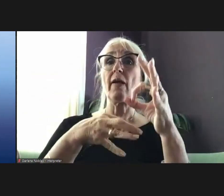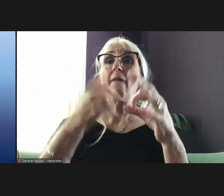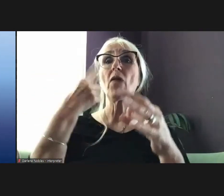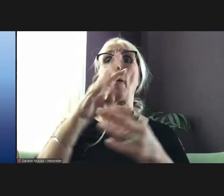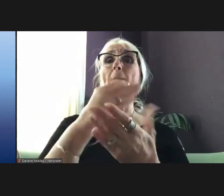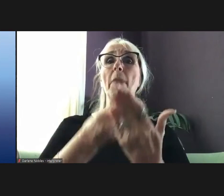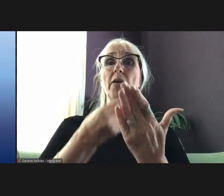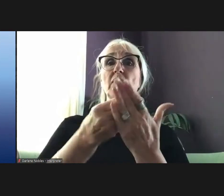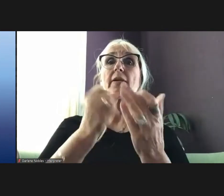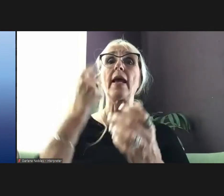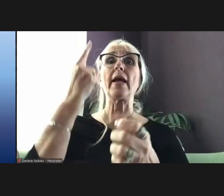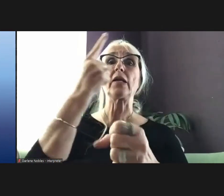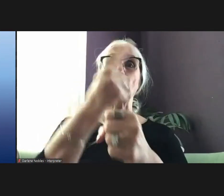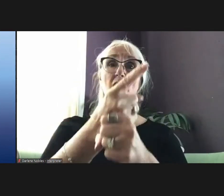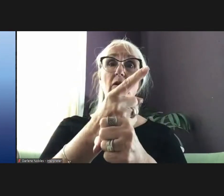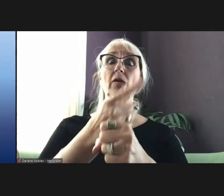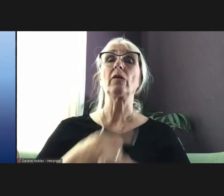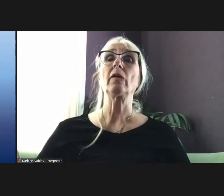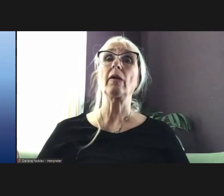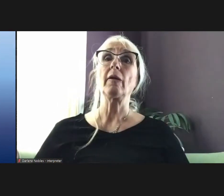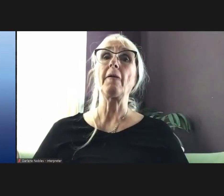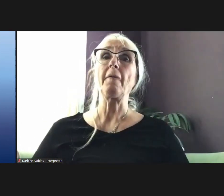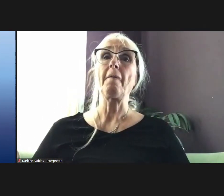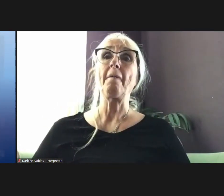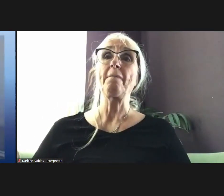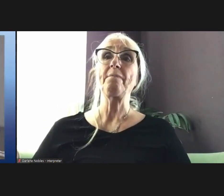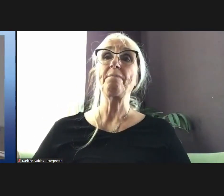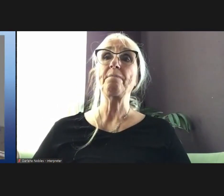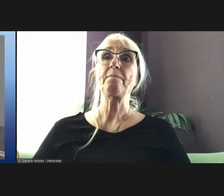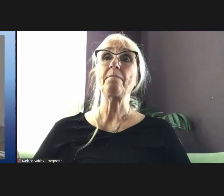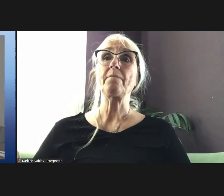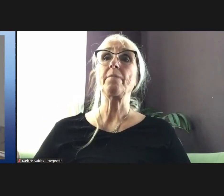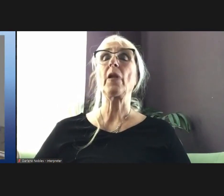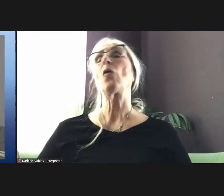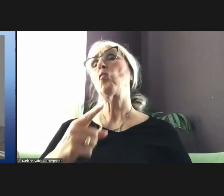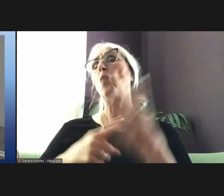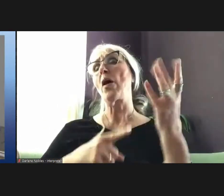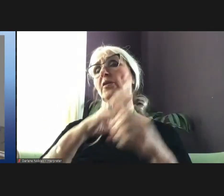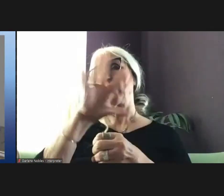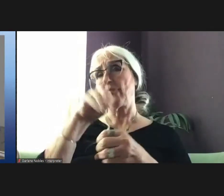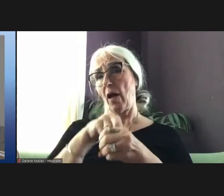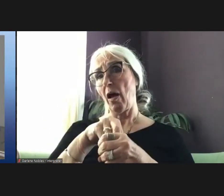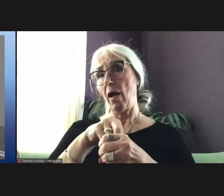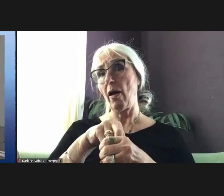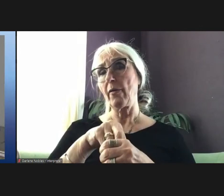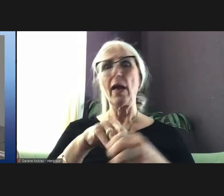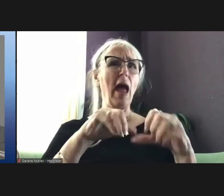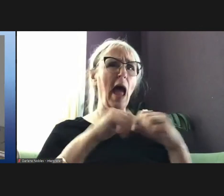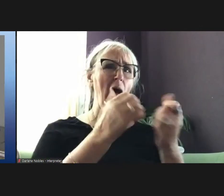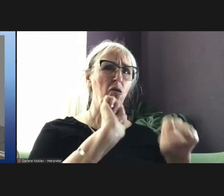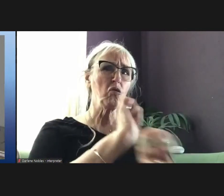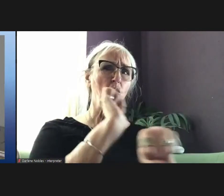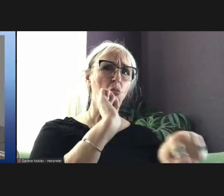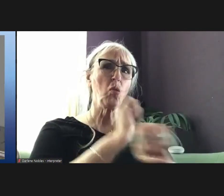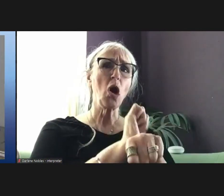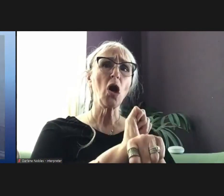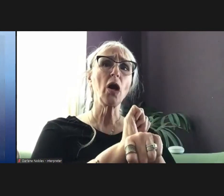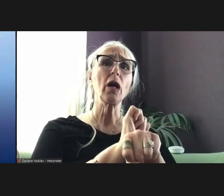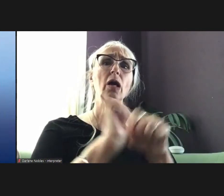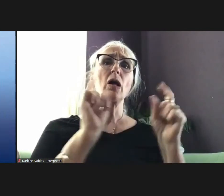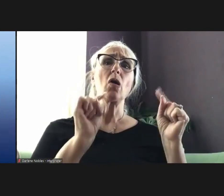then Again, IT was involved in that, I think. How does that work? Like when